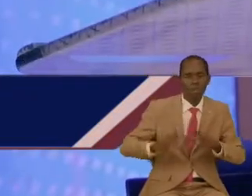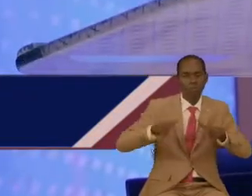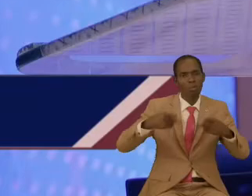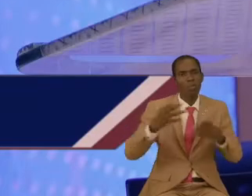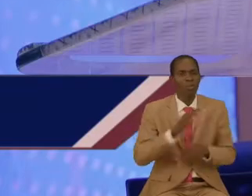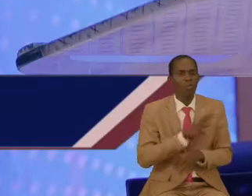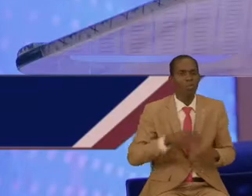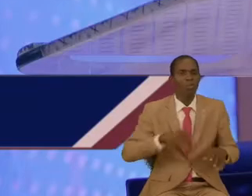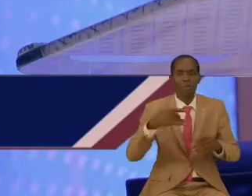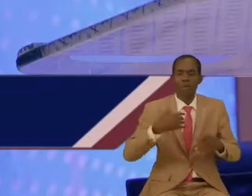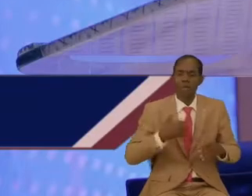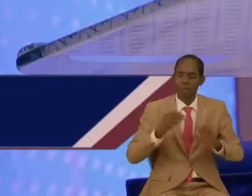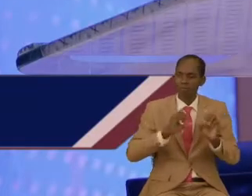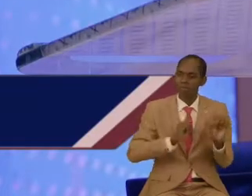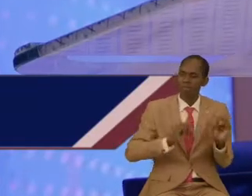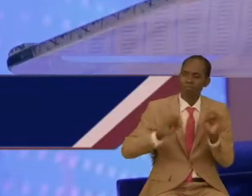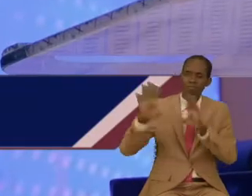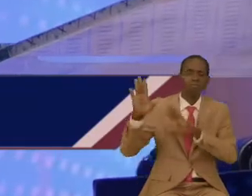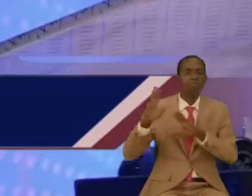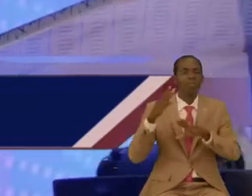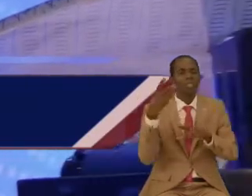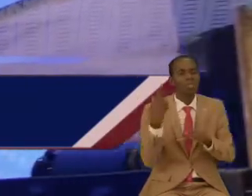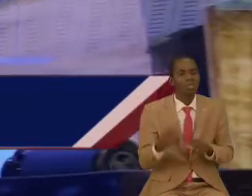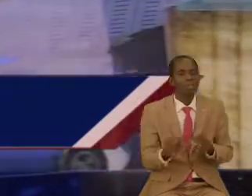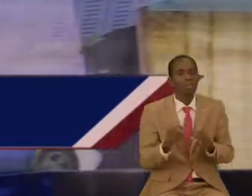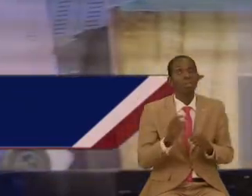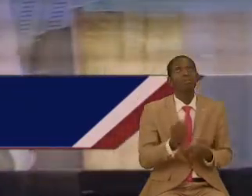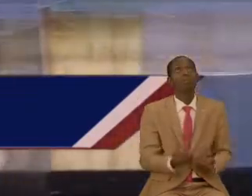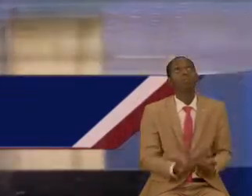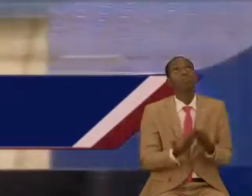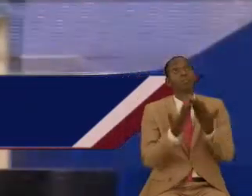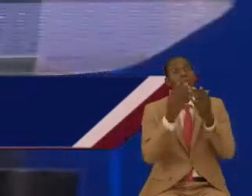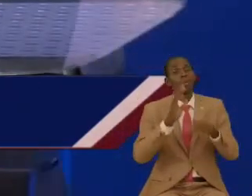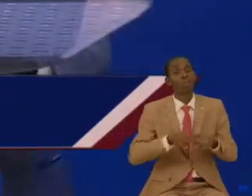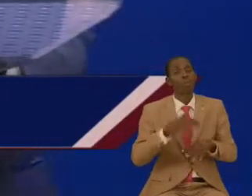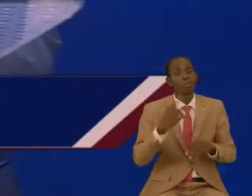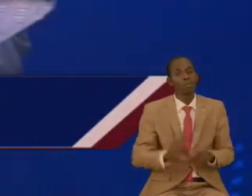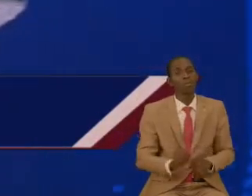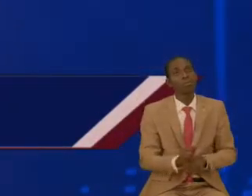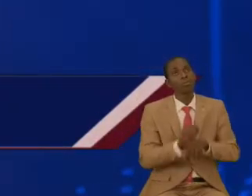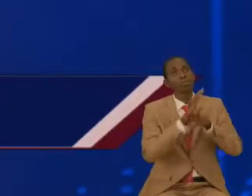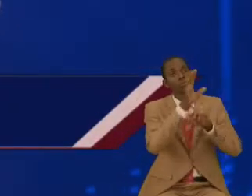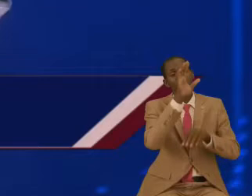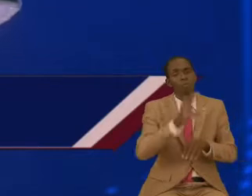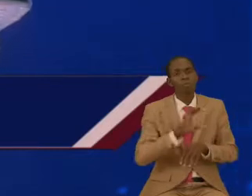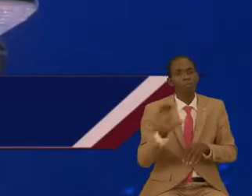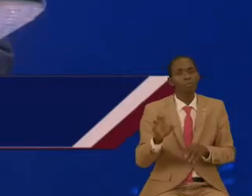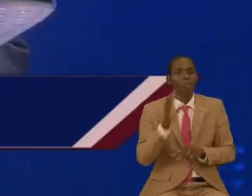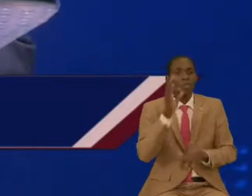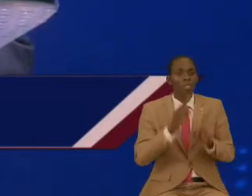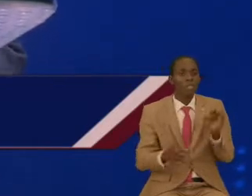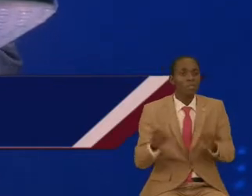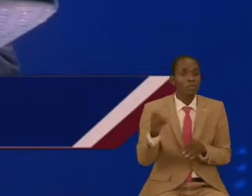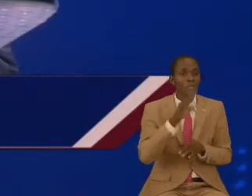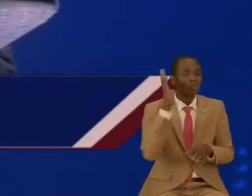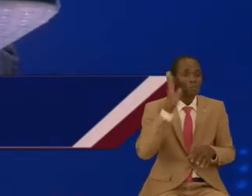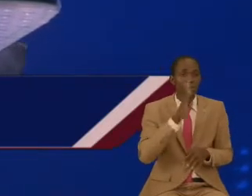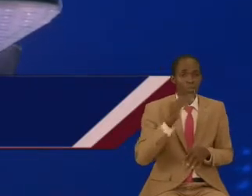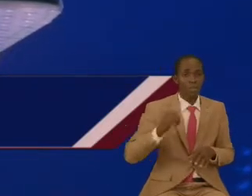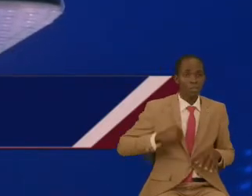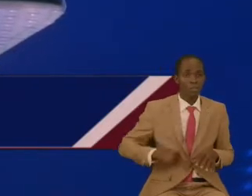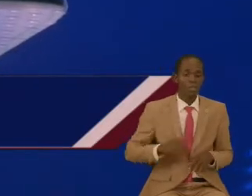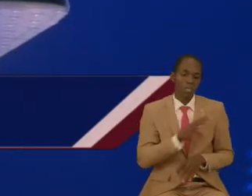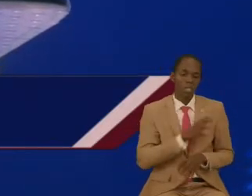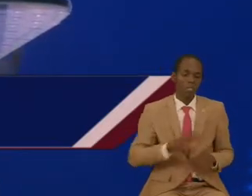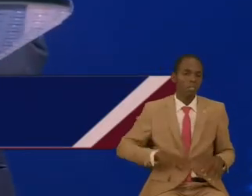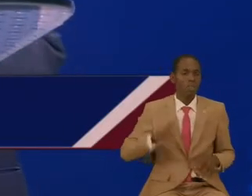Calvary. You've given up the cross of Christ. If ye be circumcised, Christ shall profit you nothing.